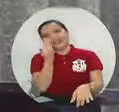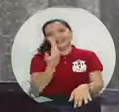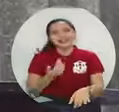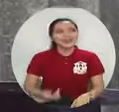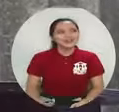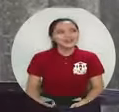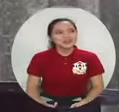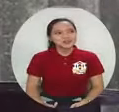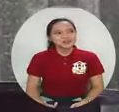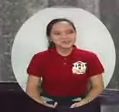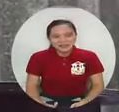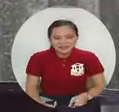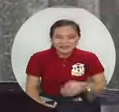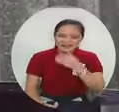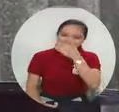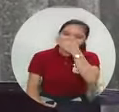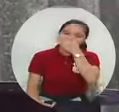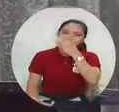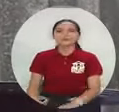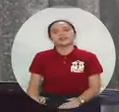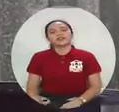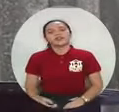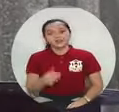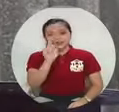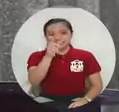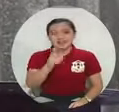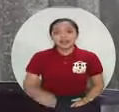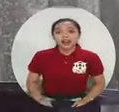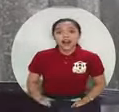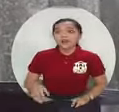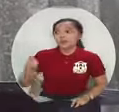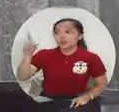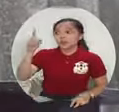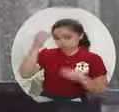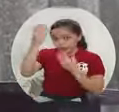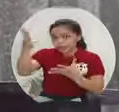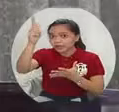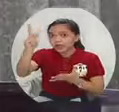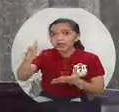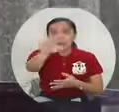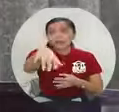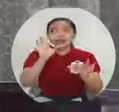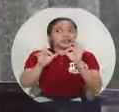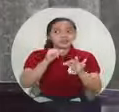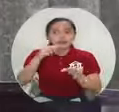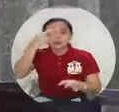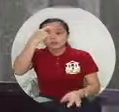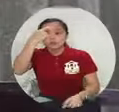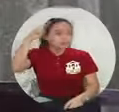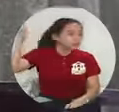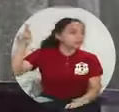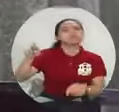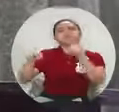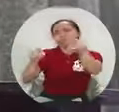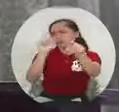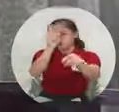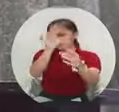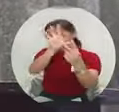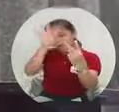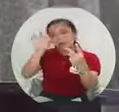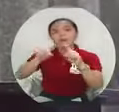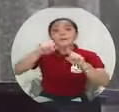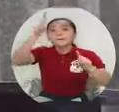control of your decision. You obey, God said, blessing. You disobey, that's your choice. But